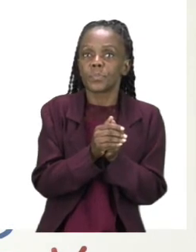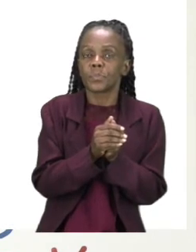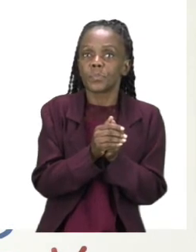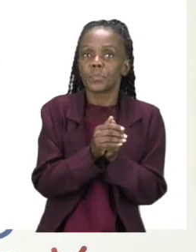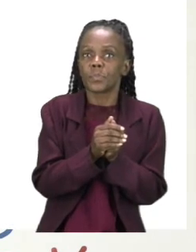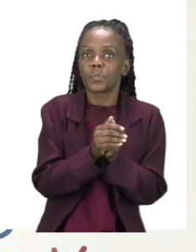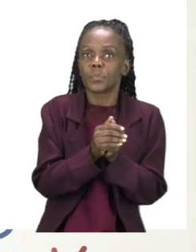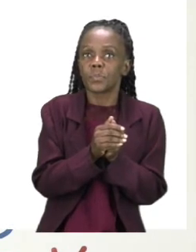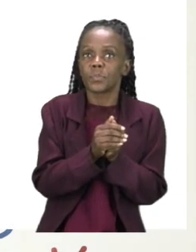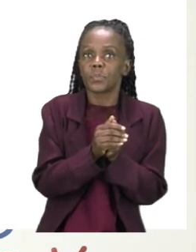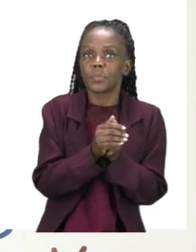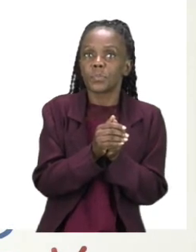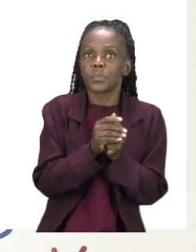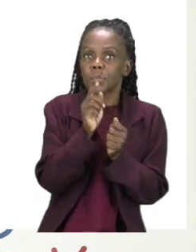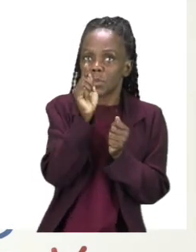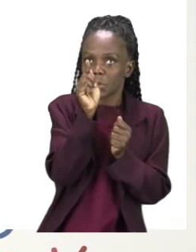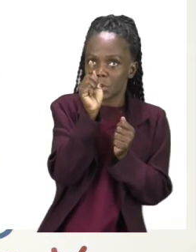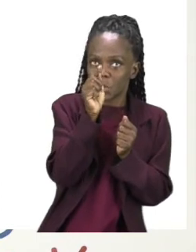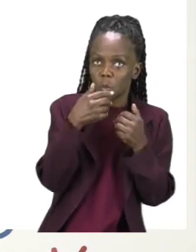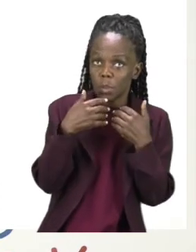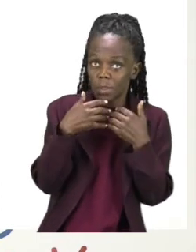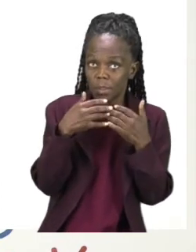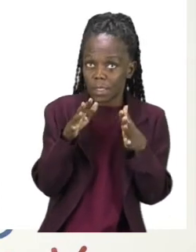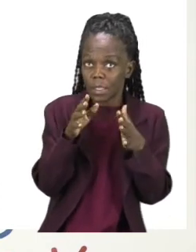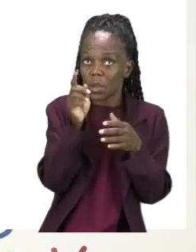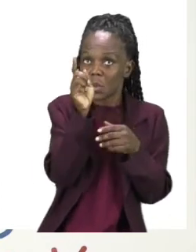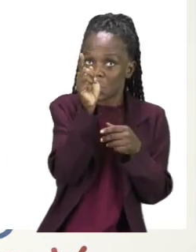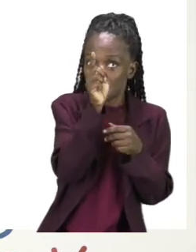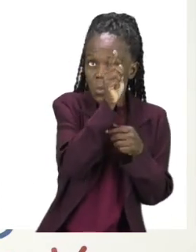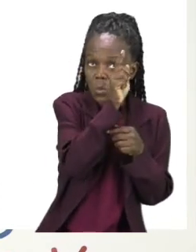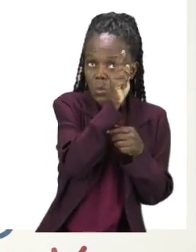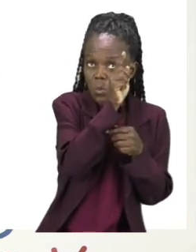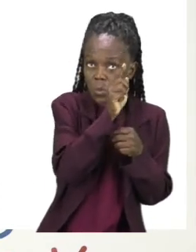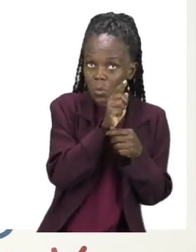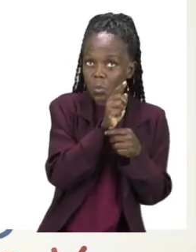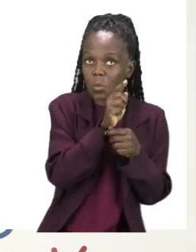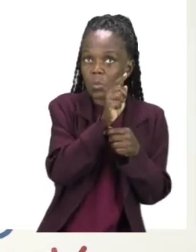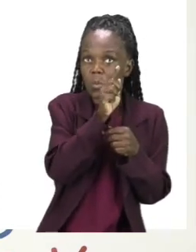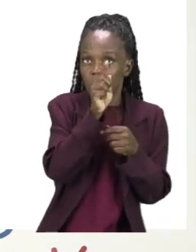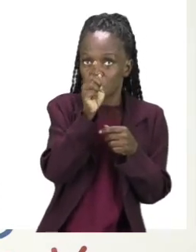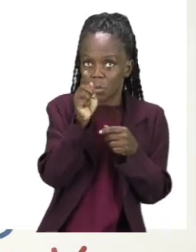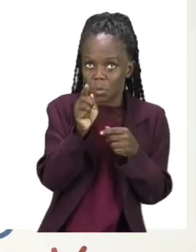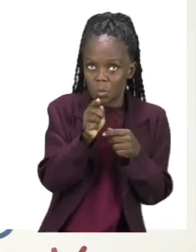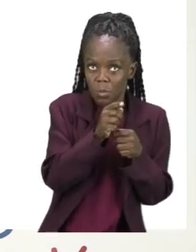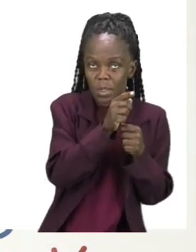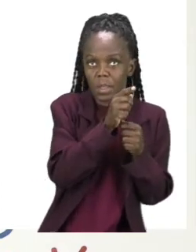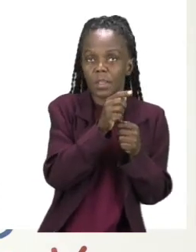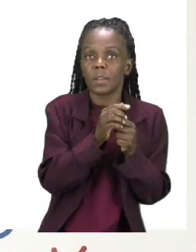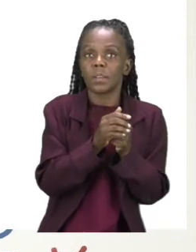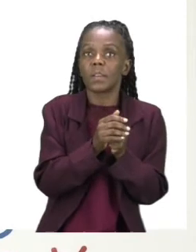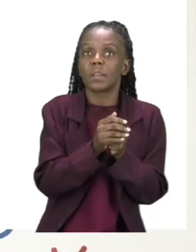We start with his cap, then his neck, down, and his big